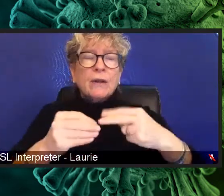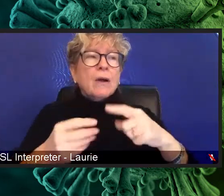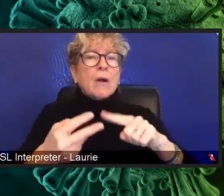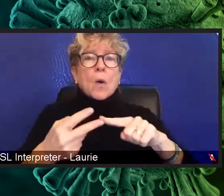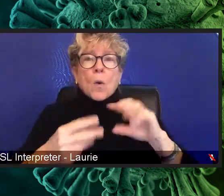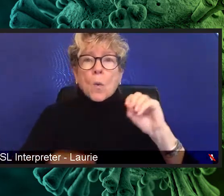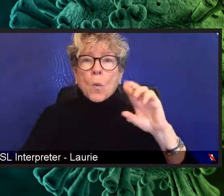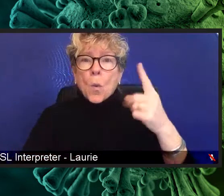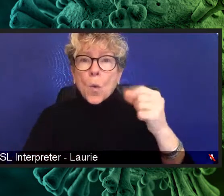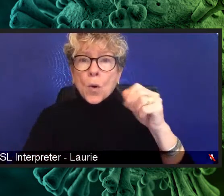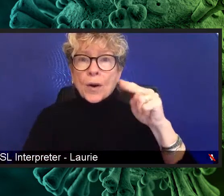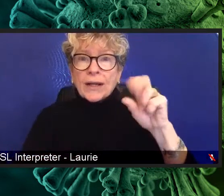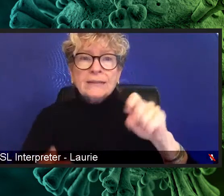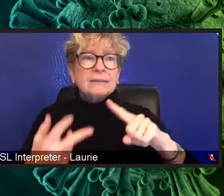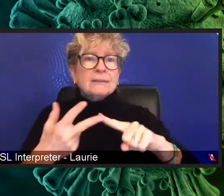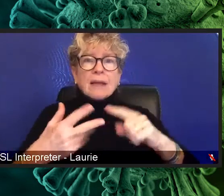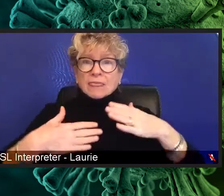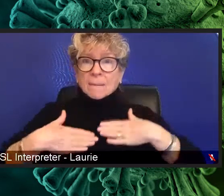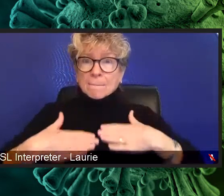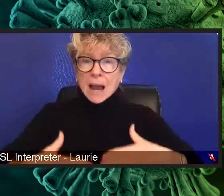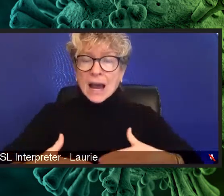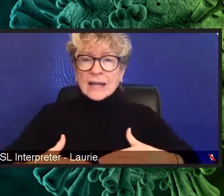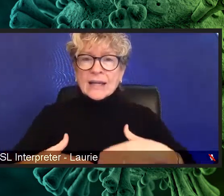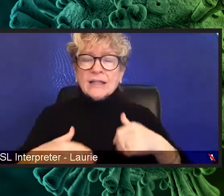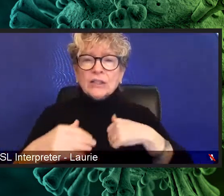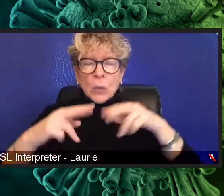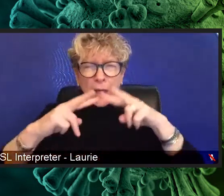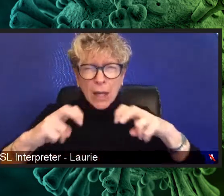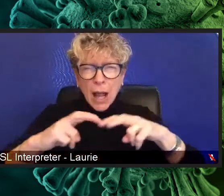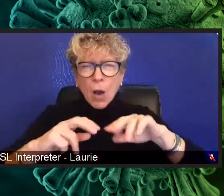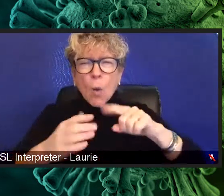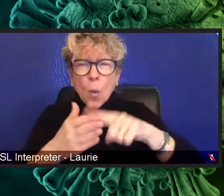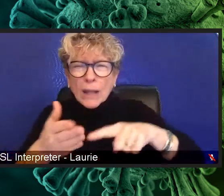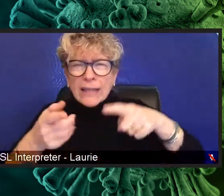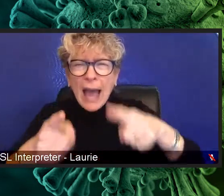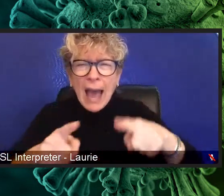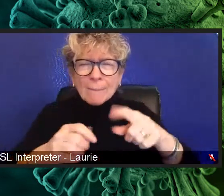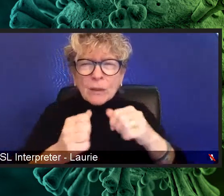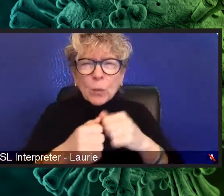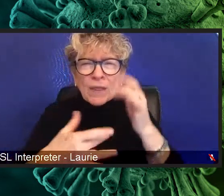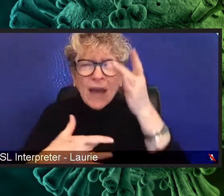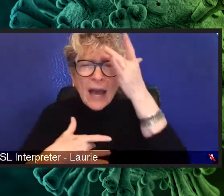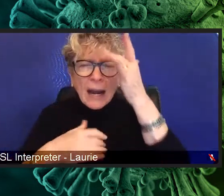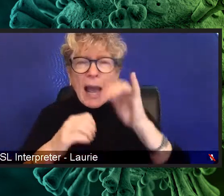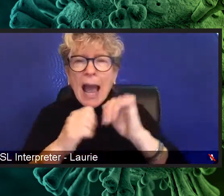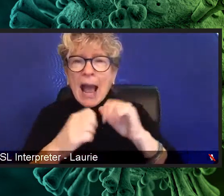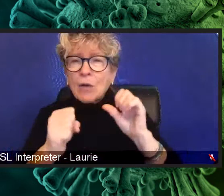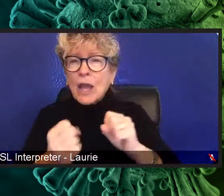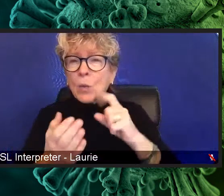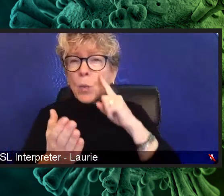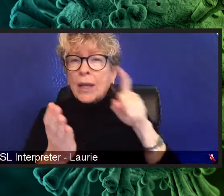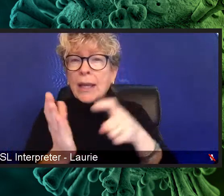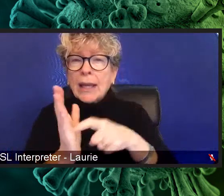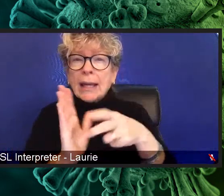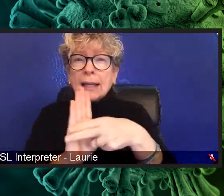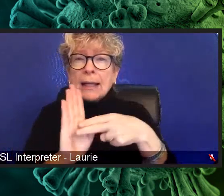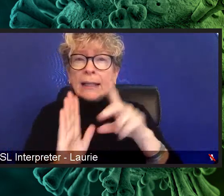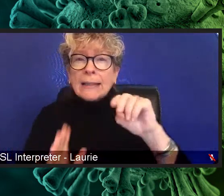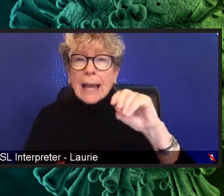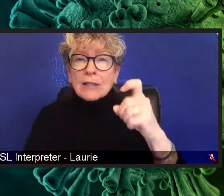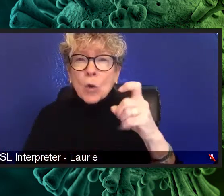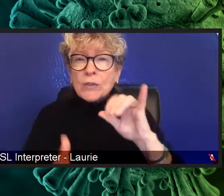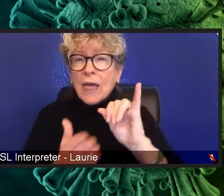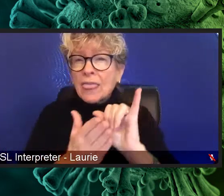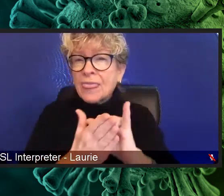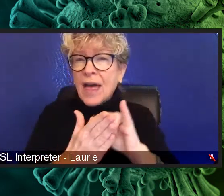out what's really happening with a disease, how we can possibly diagnose disease earlier. And you're going to hear from scientists